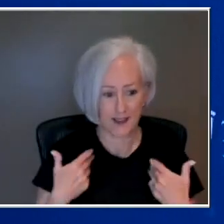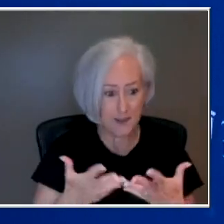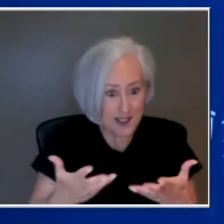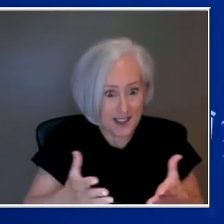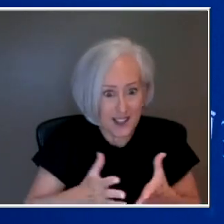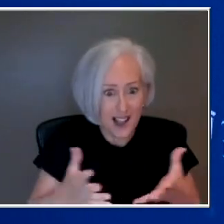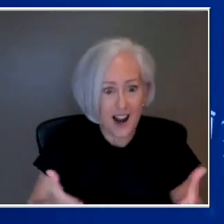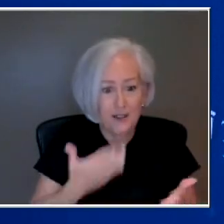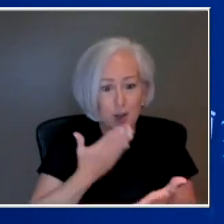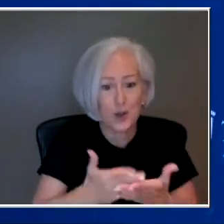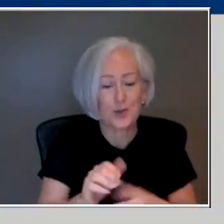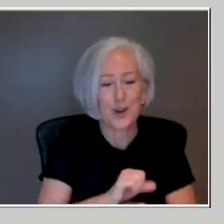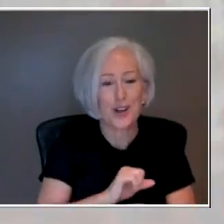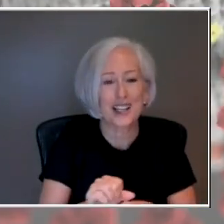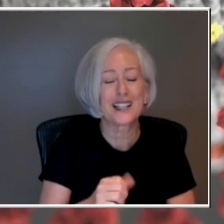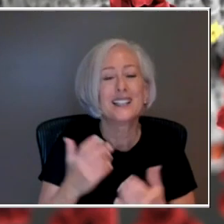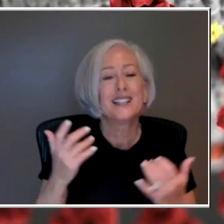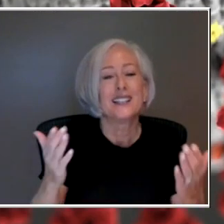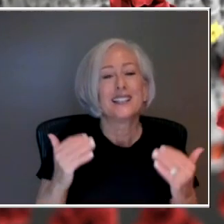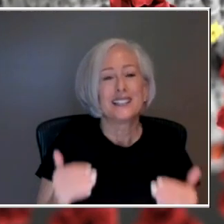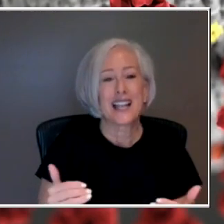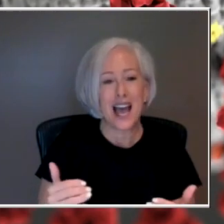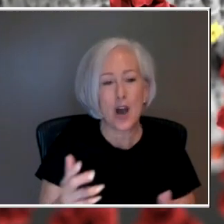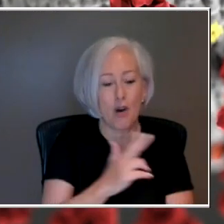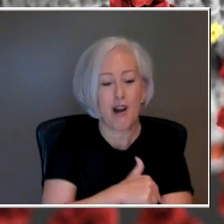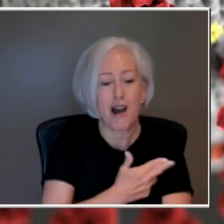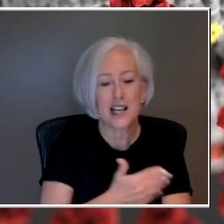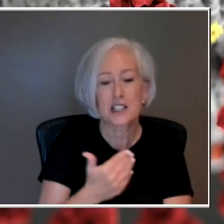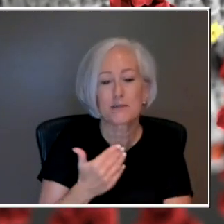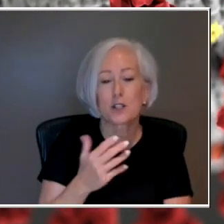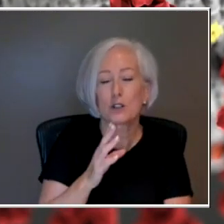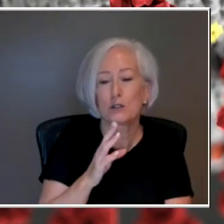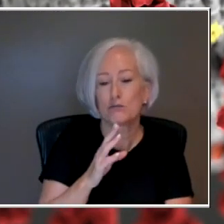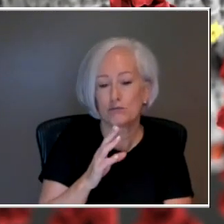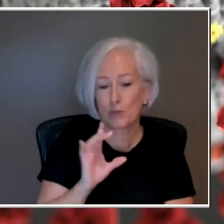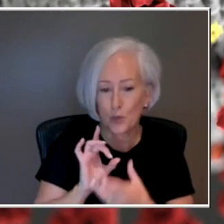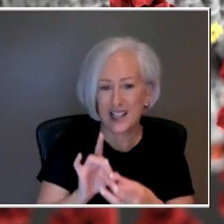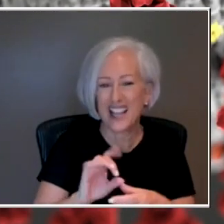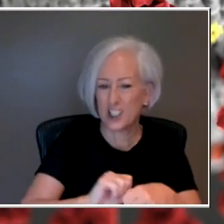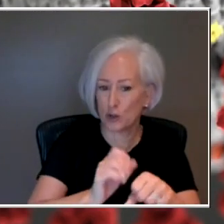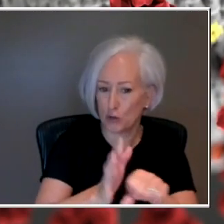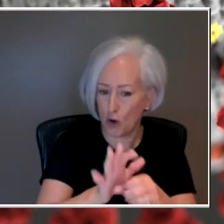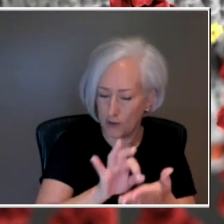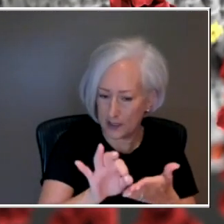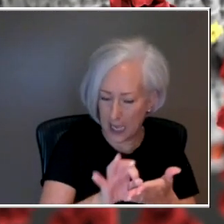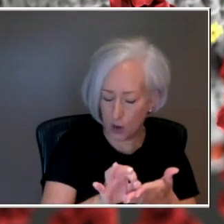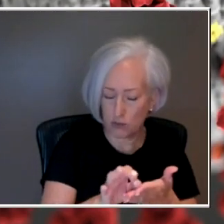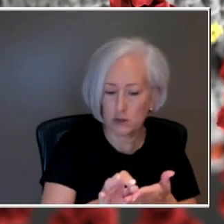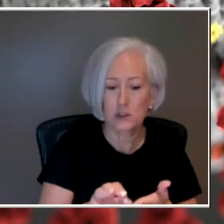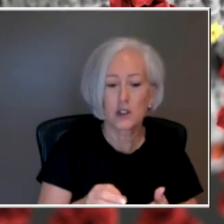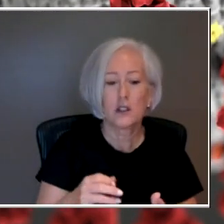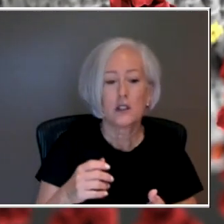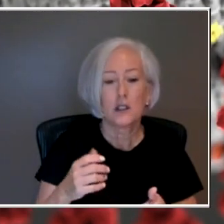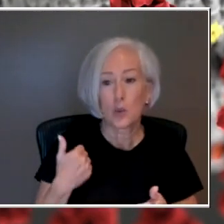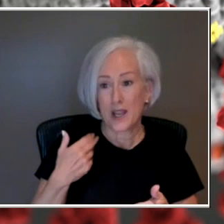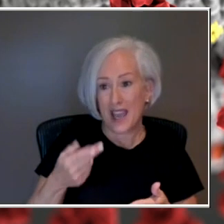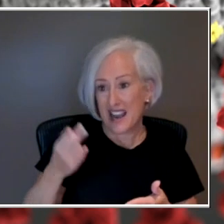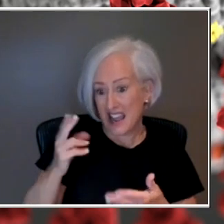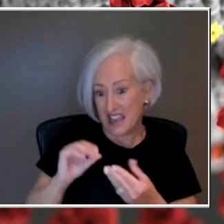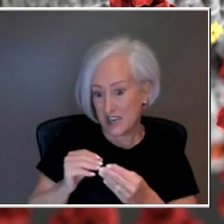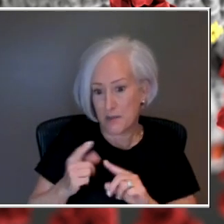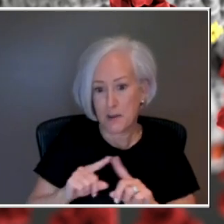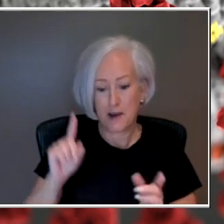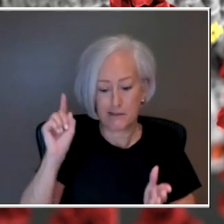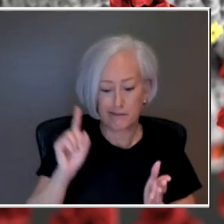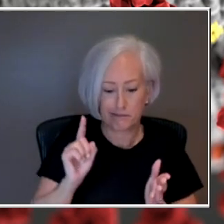So right now in the hospital, talking about COVID and our COVID count, we had higher numbers. Our numbers are getting back down